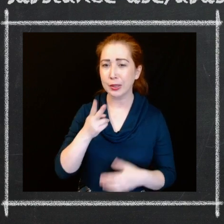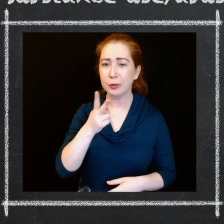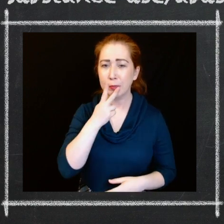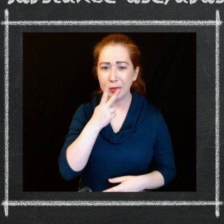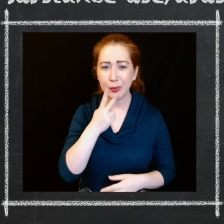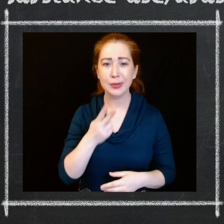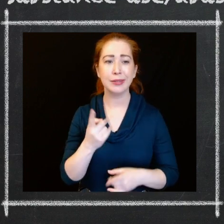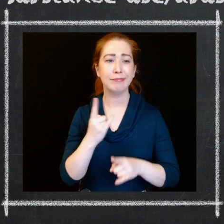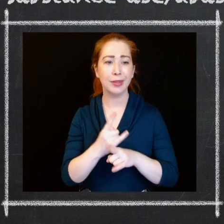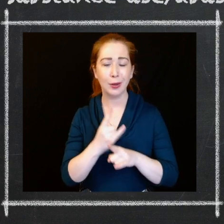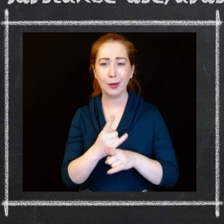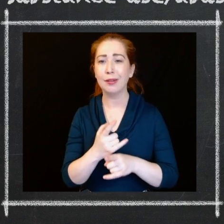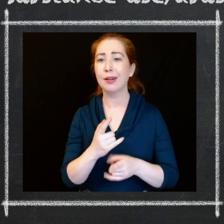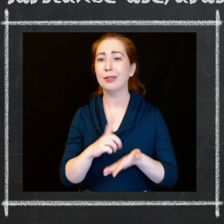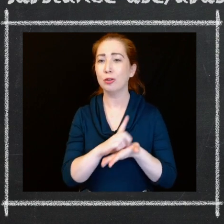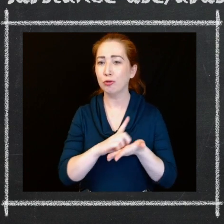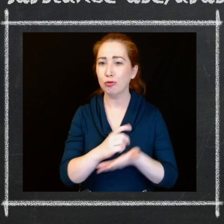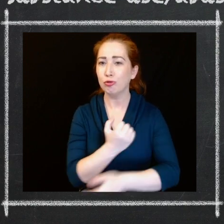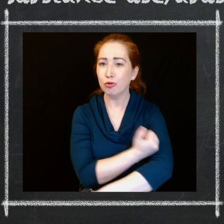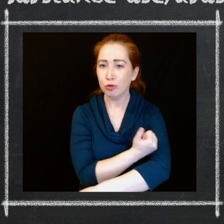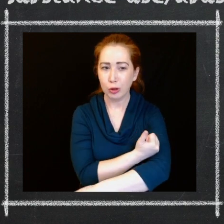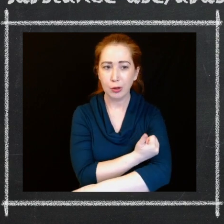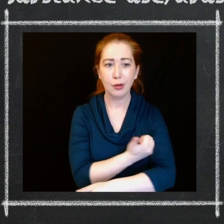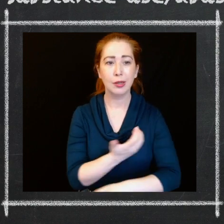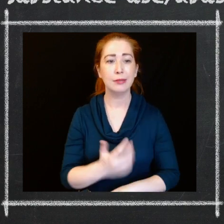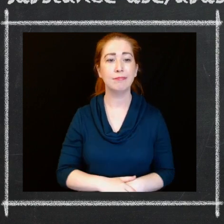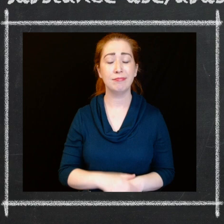alcohol use, or substance use,